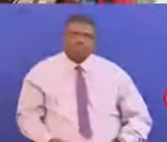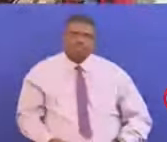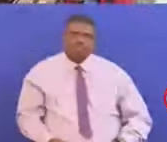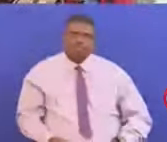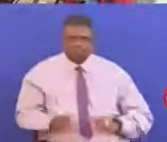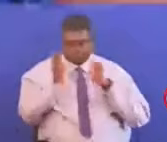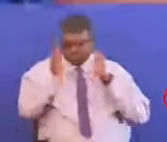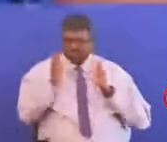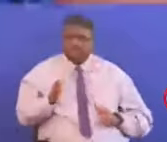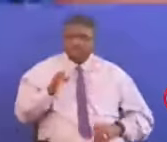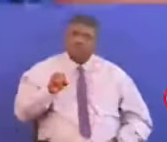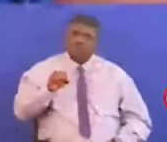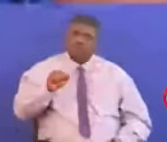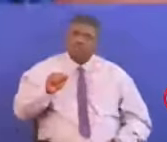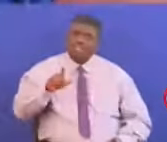Honorable Salome Makamba.